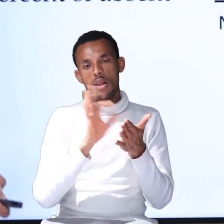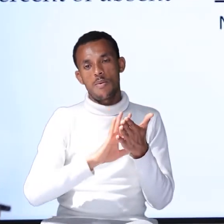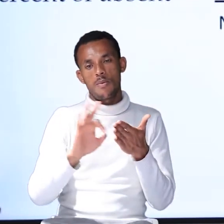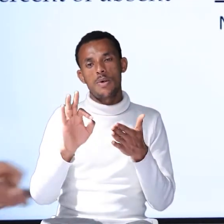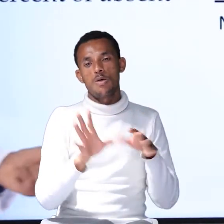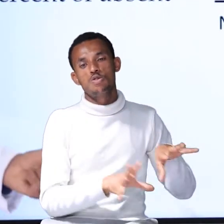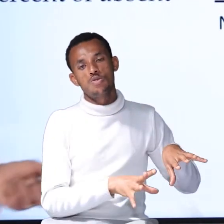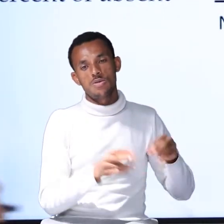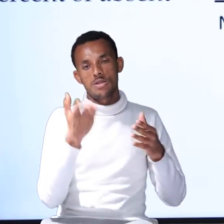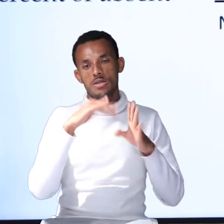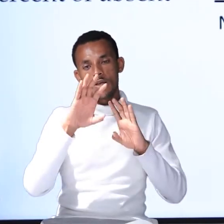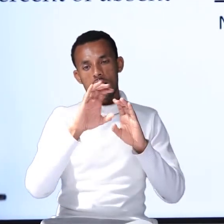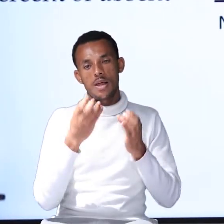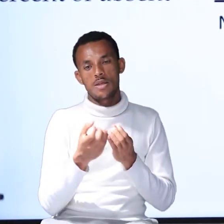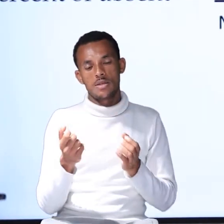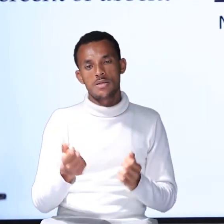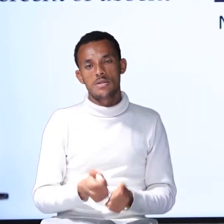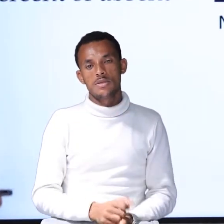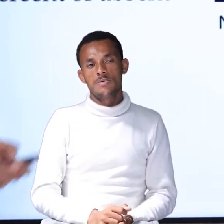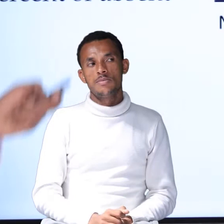of students in the class.